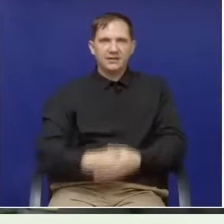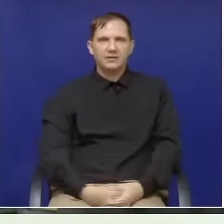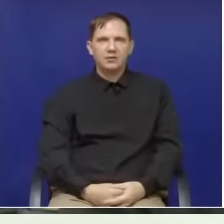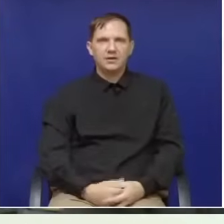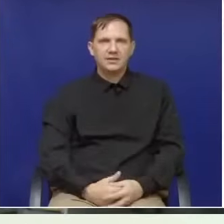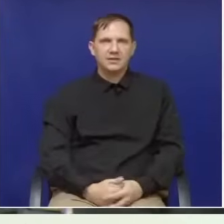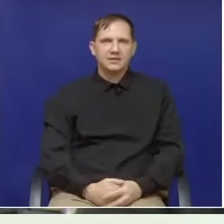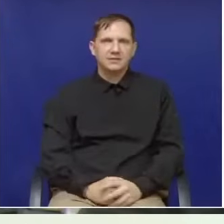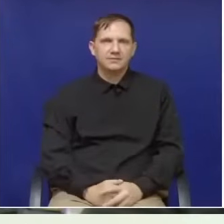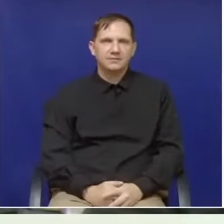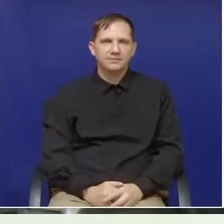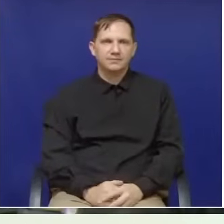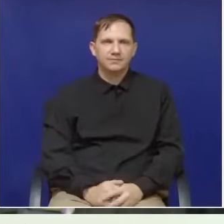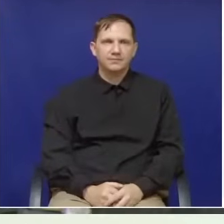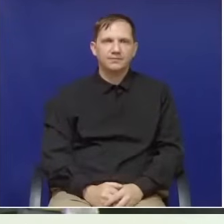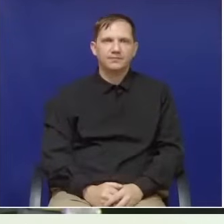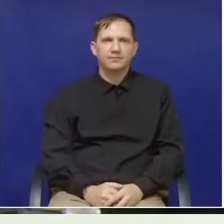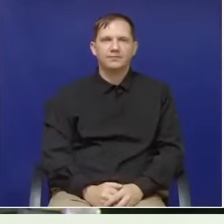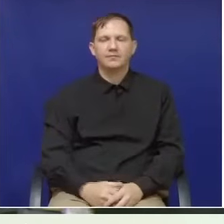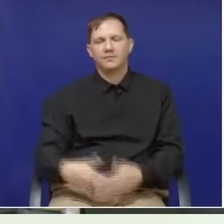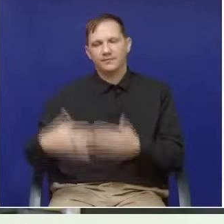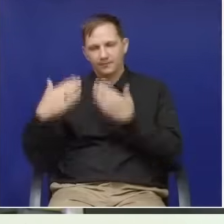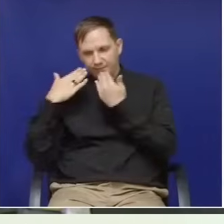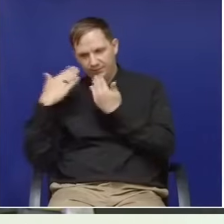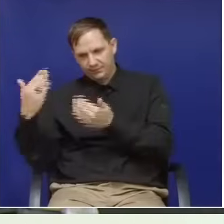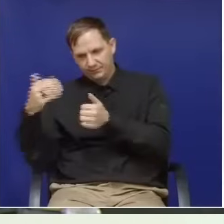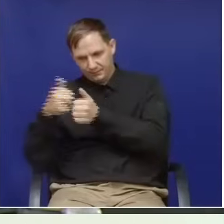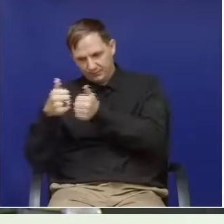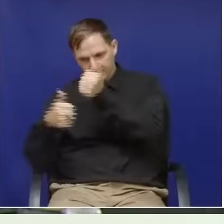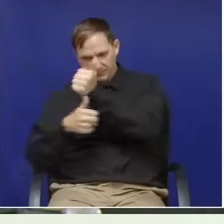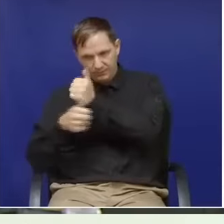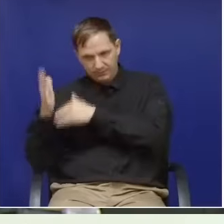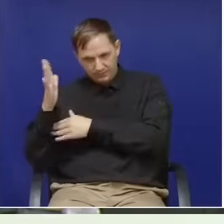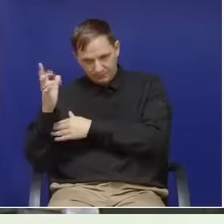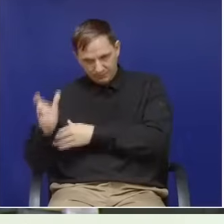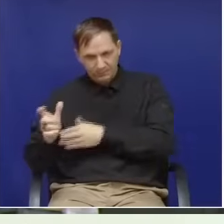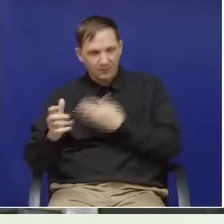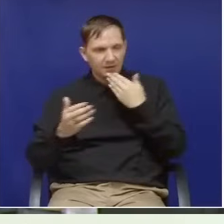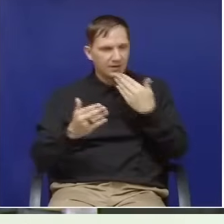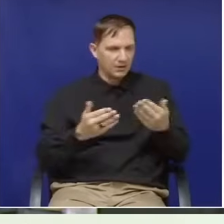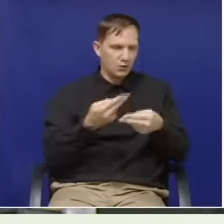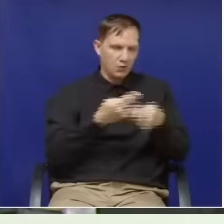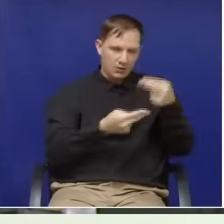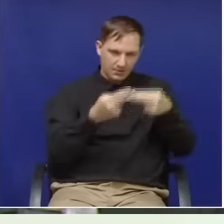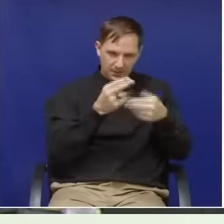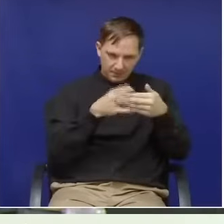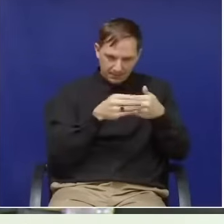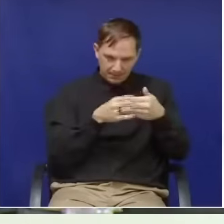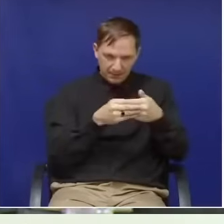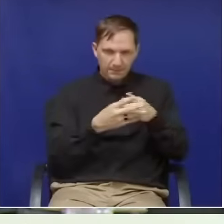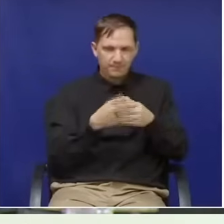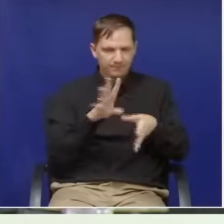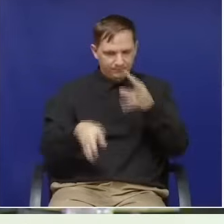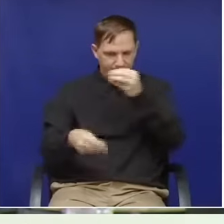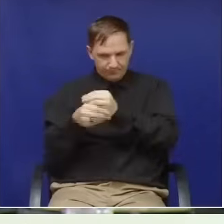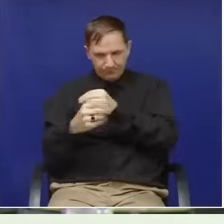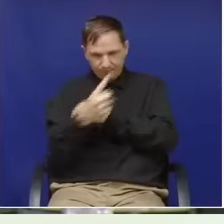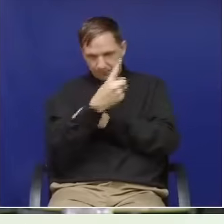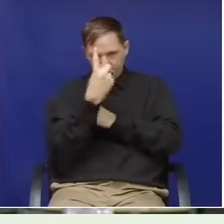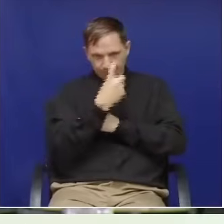Thank you, Deputy Speaker, and thank you, Honorable Maimane, for the follow-up